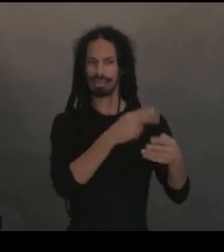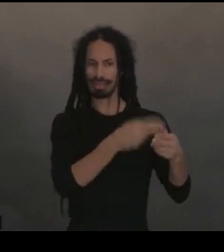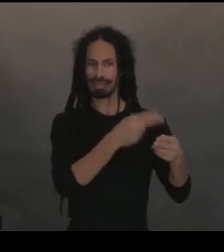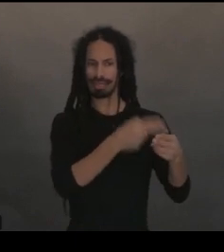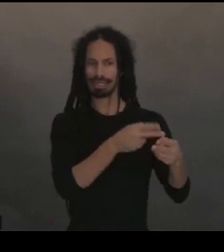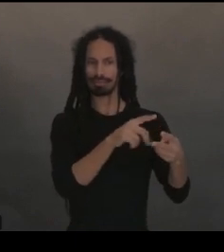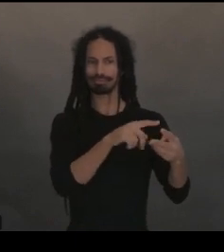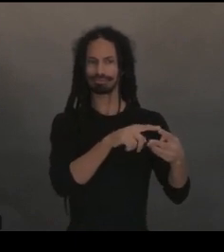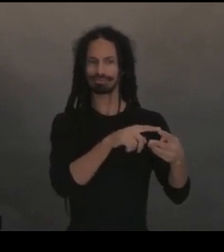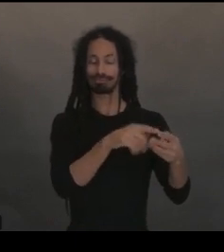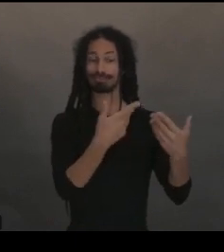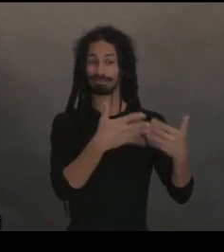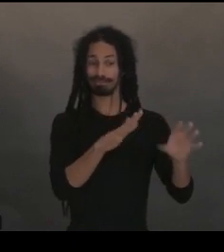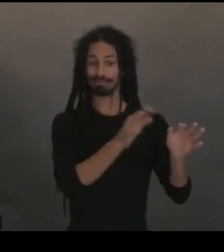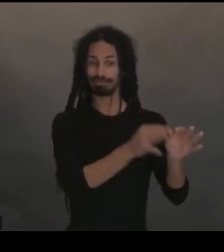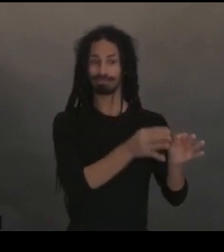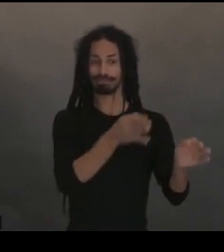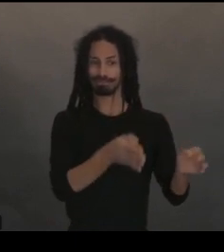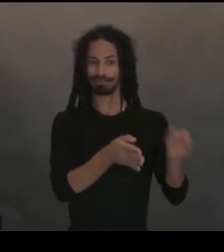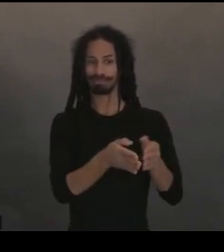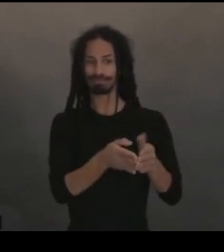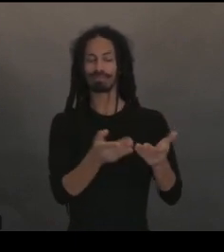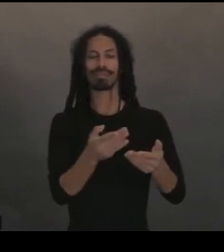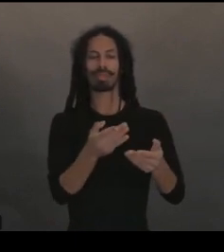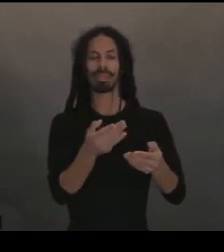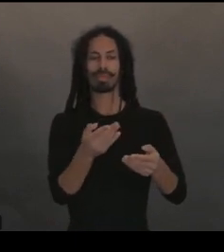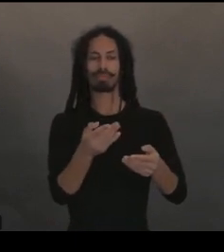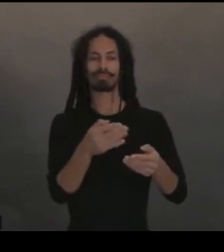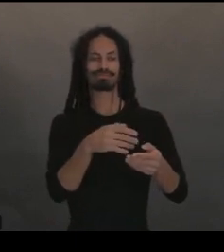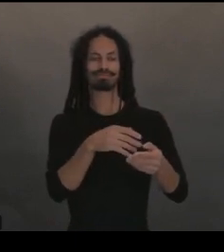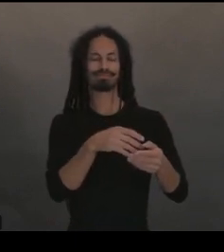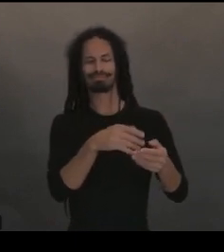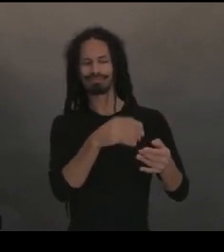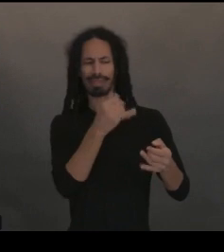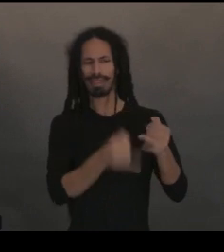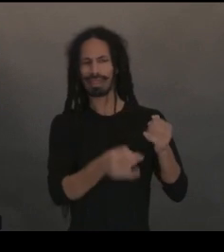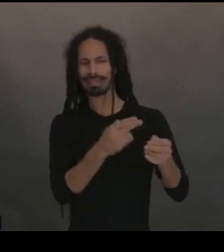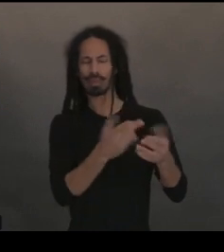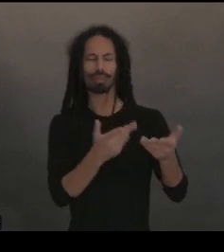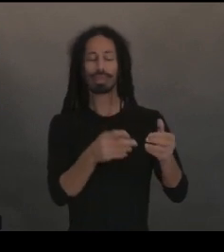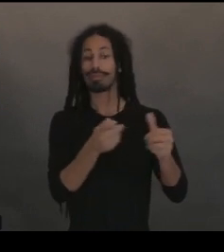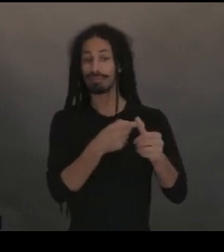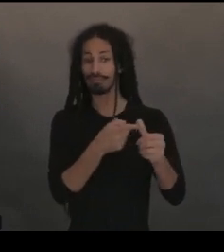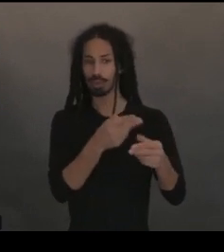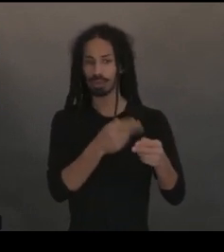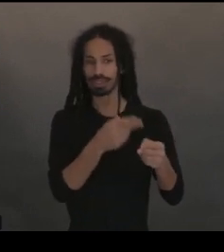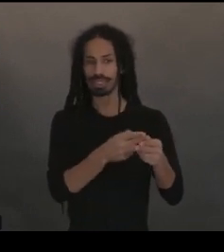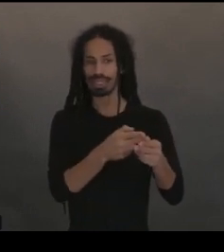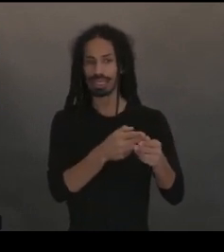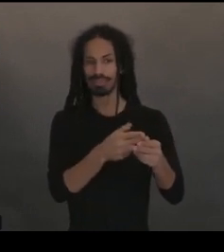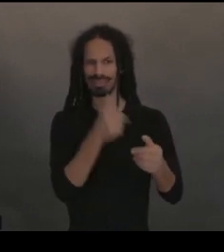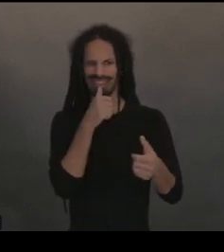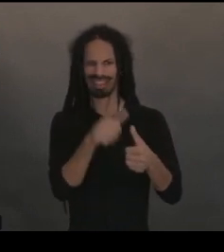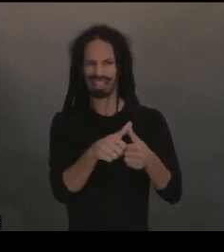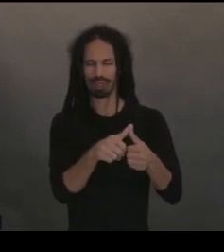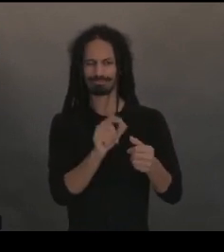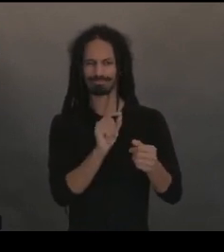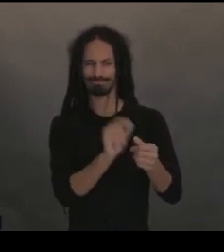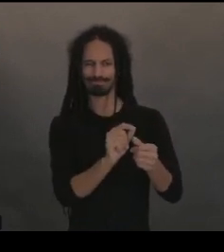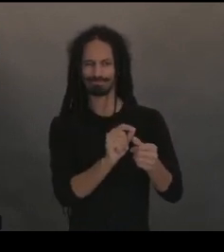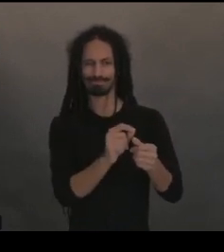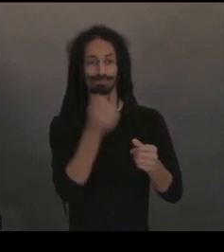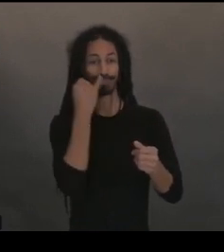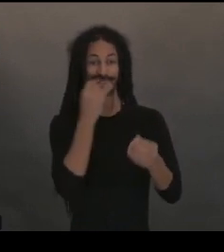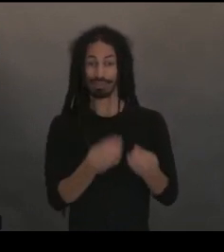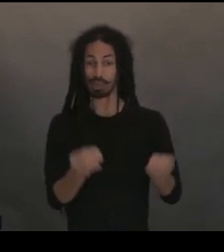of the author followed by their initial or their first name. If they had subsequent names, you could